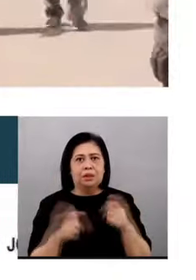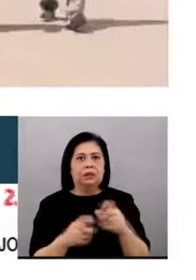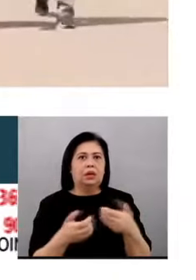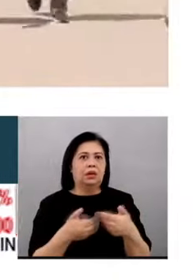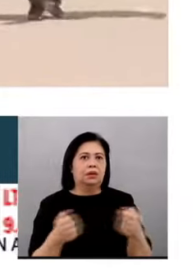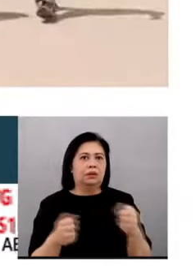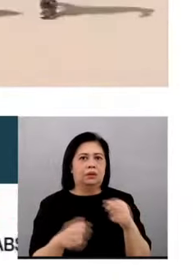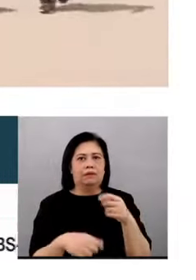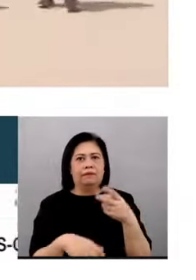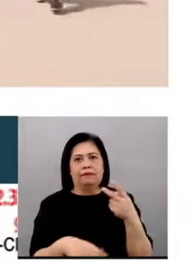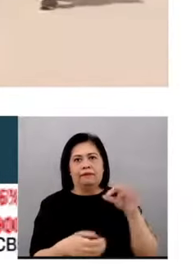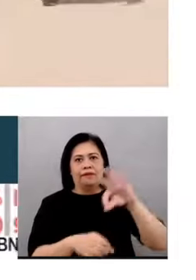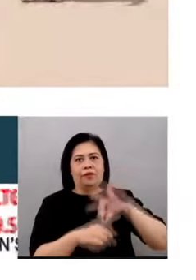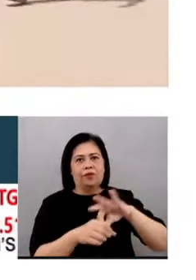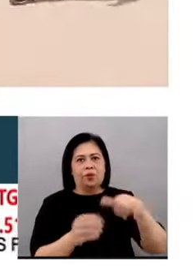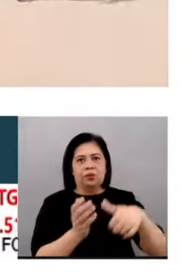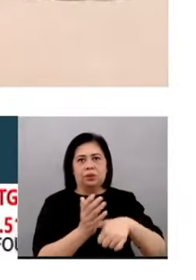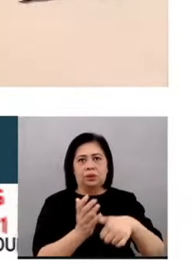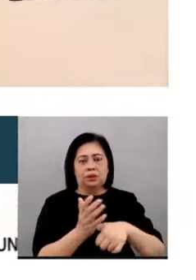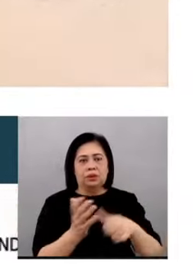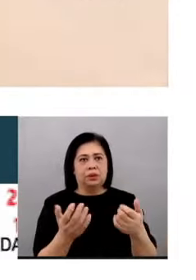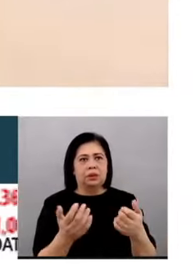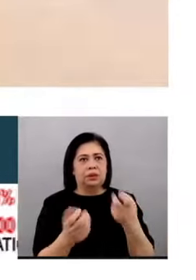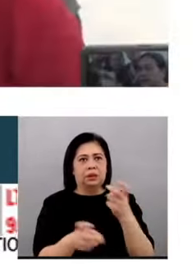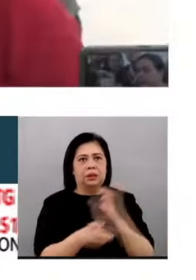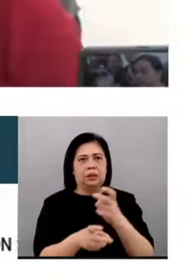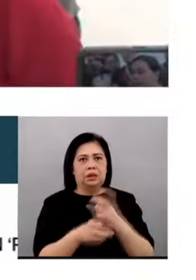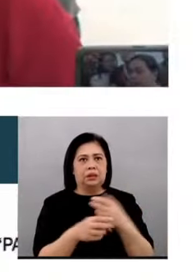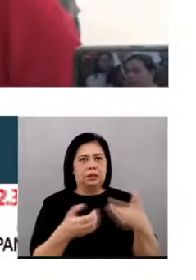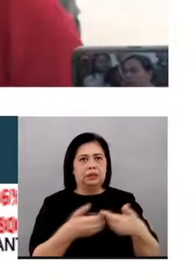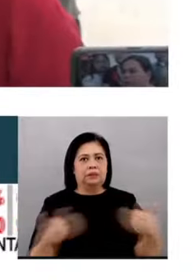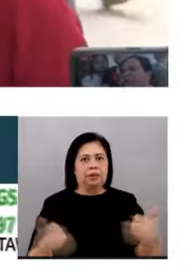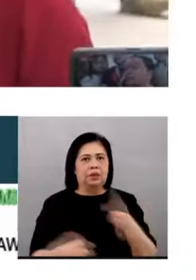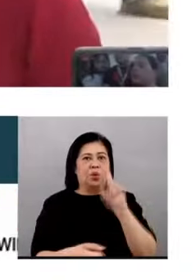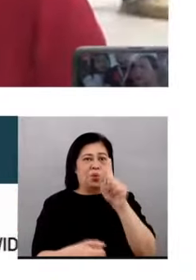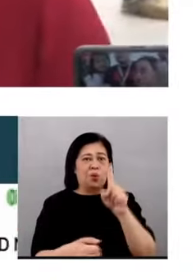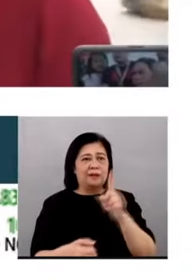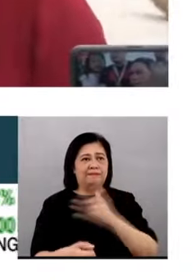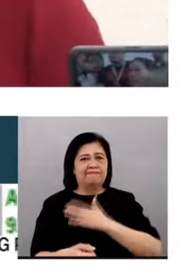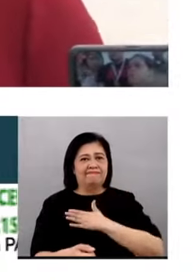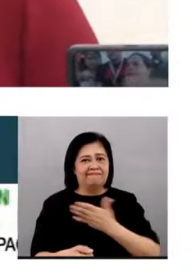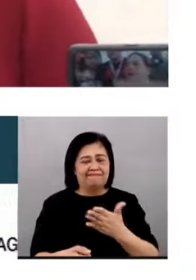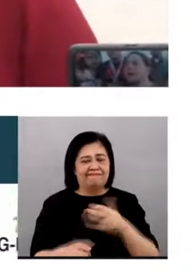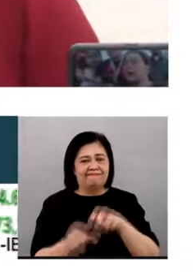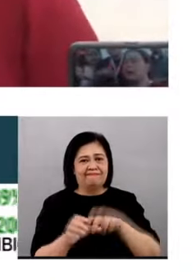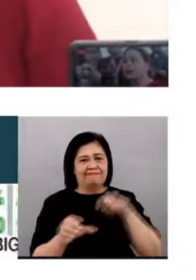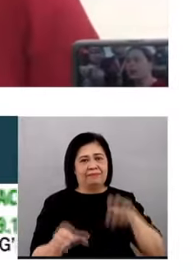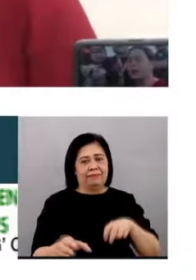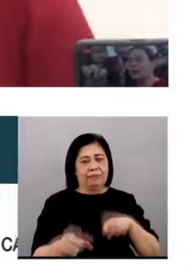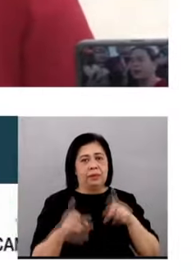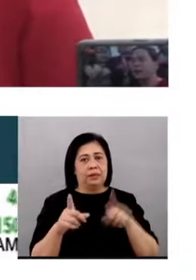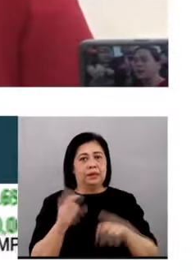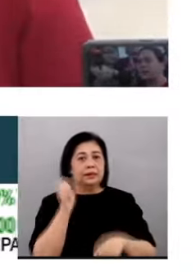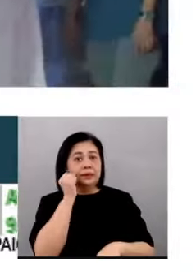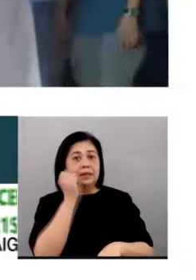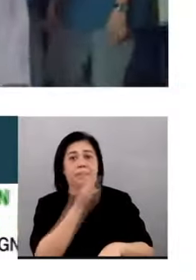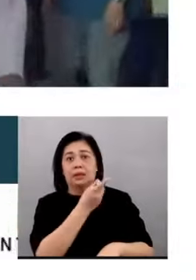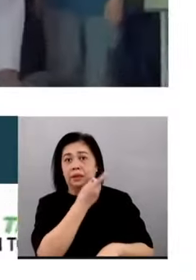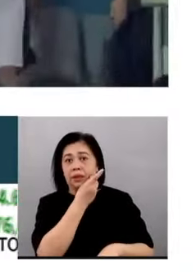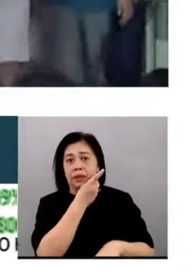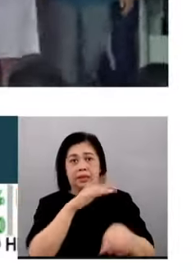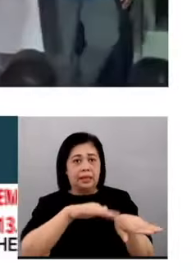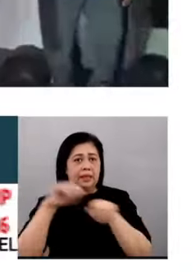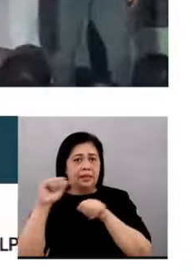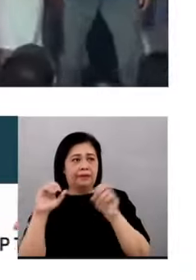votes, the Duterte votes, very easily. So one has to give. Either Sara Duterte walks out and say,